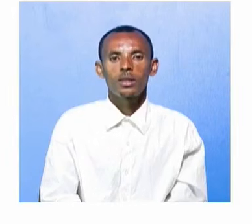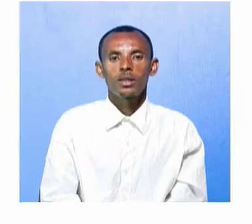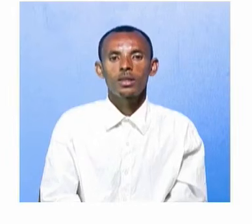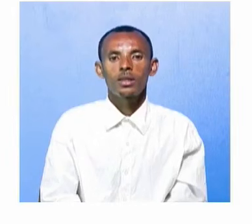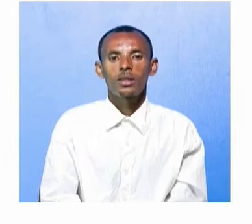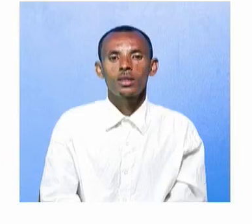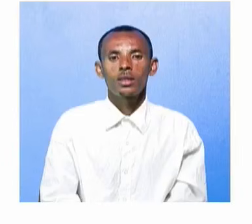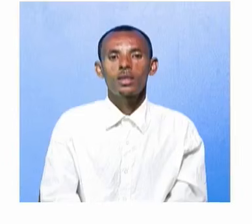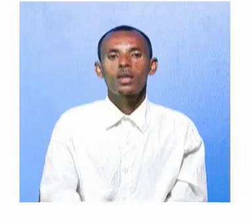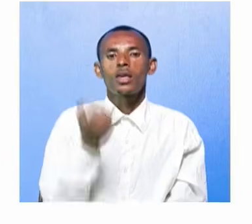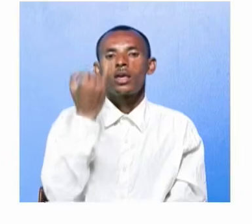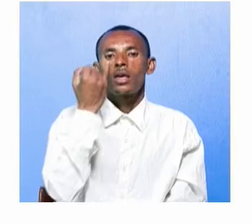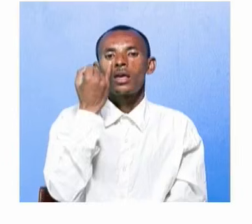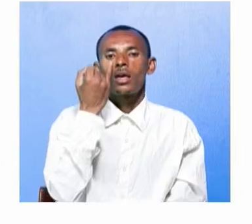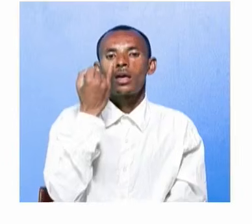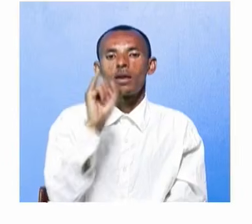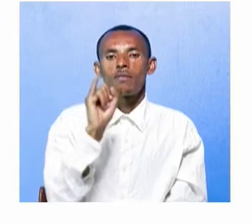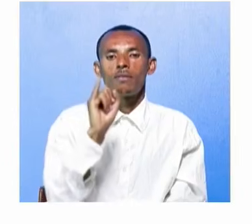If